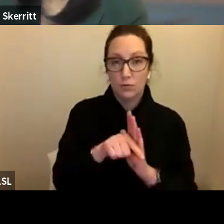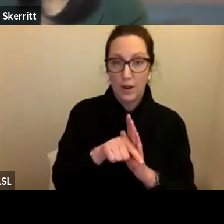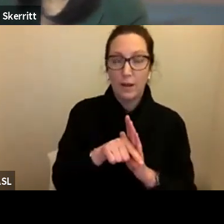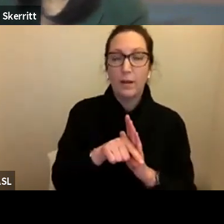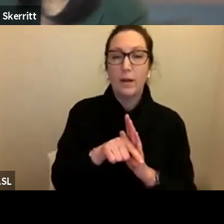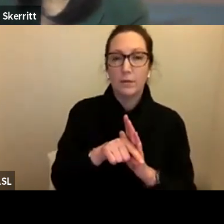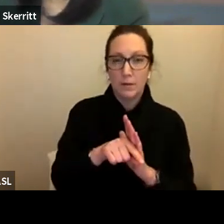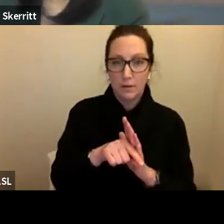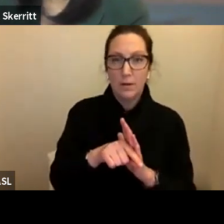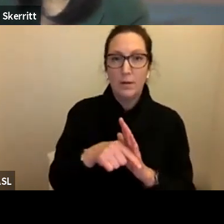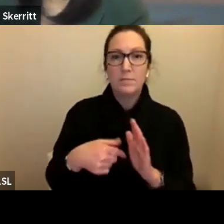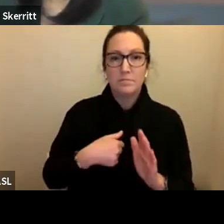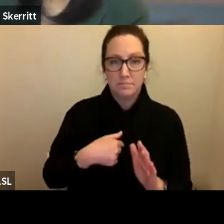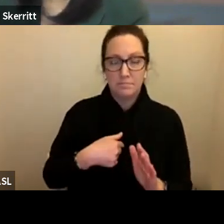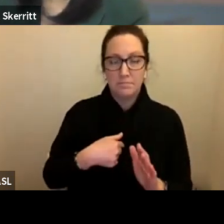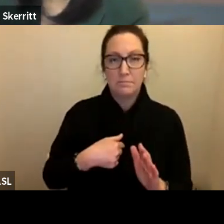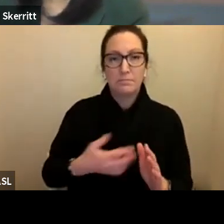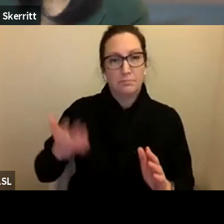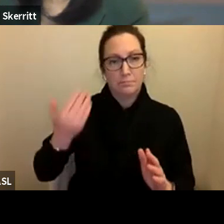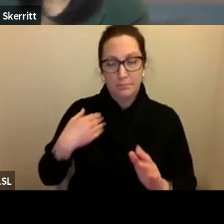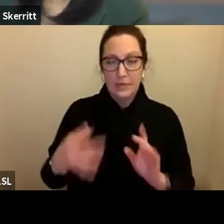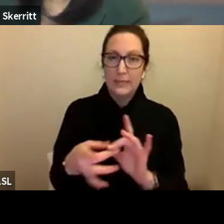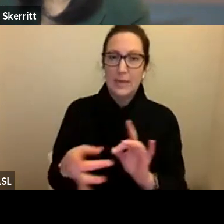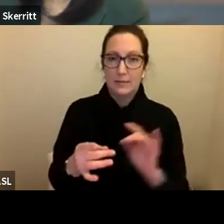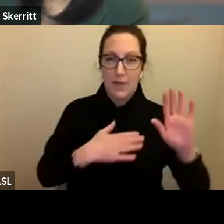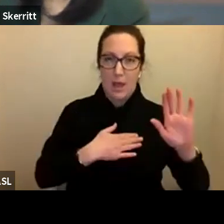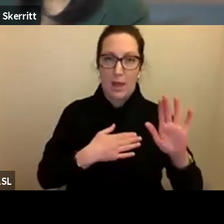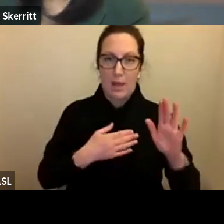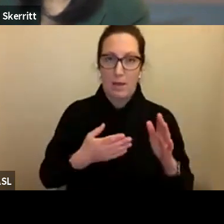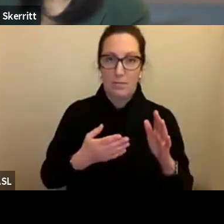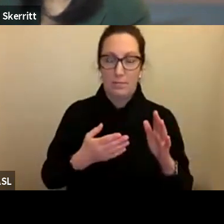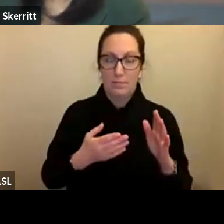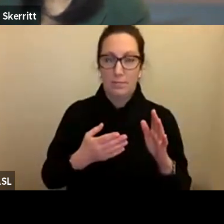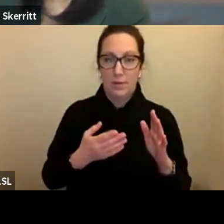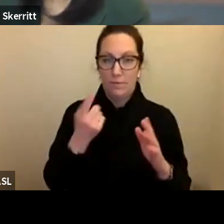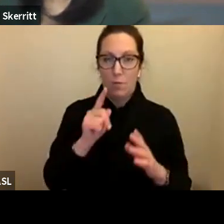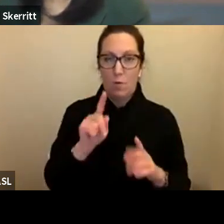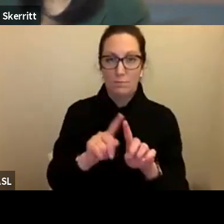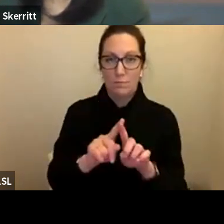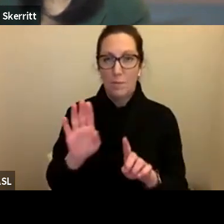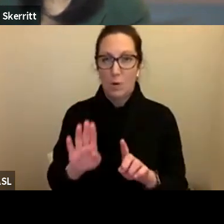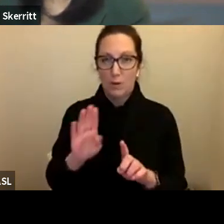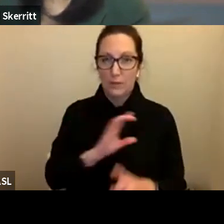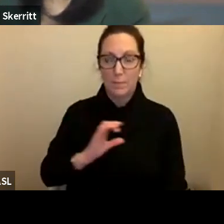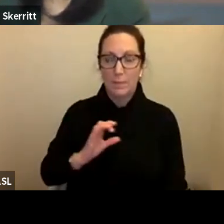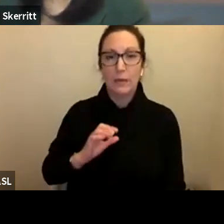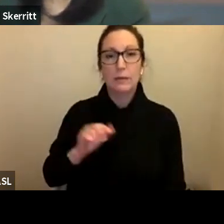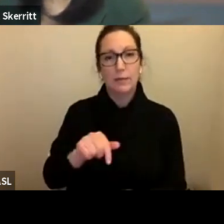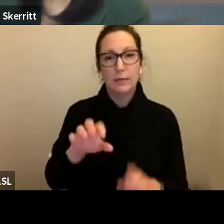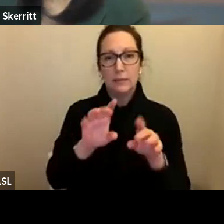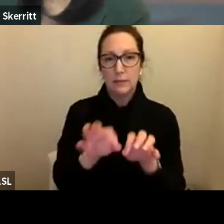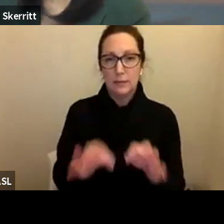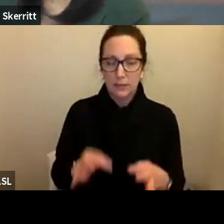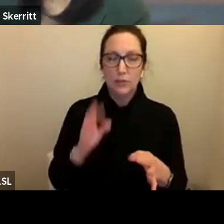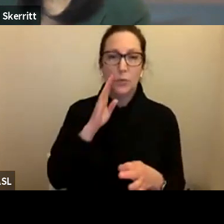my experiences testifying before Boston committees that this will affect her in a minute. I will